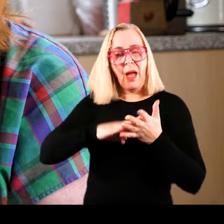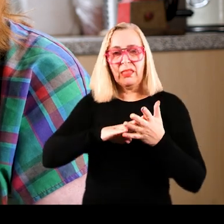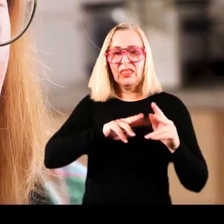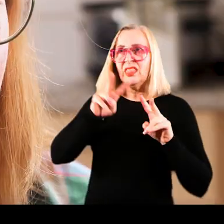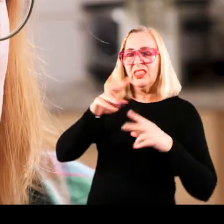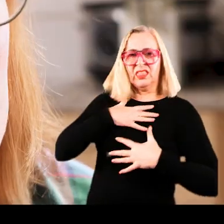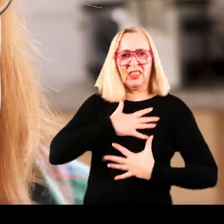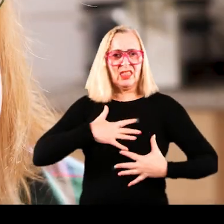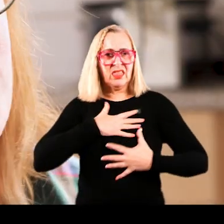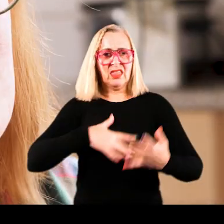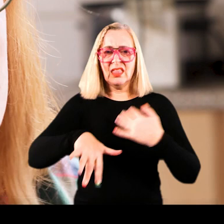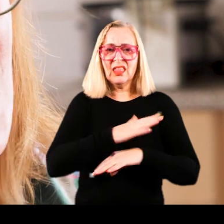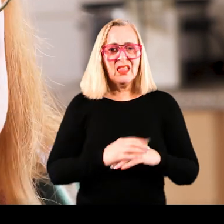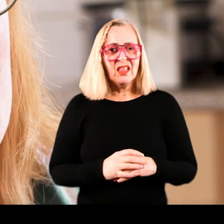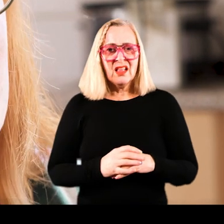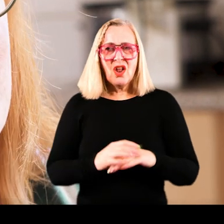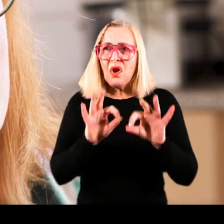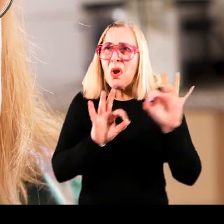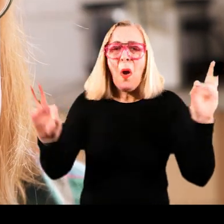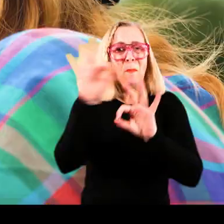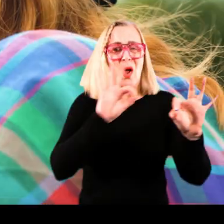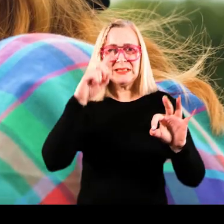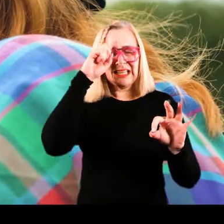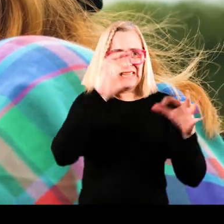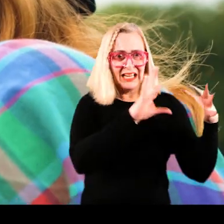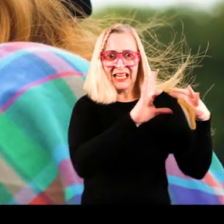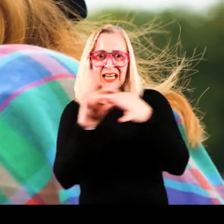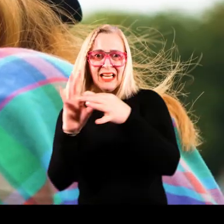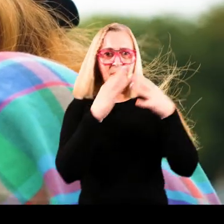month. And all because nobody had made this connection.